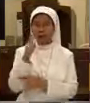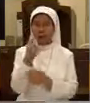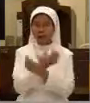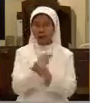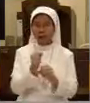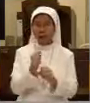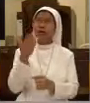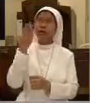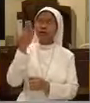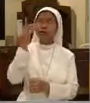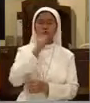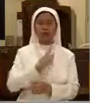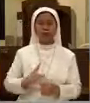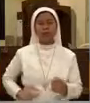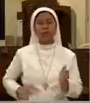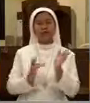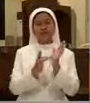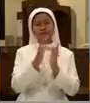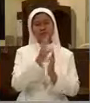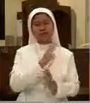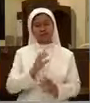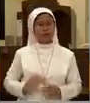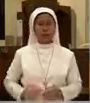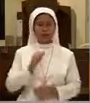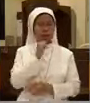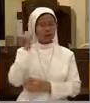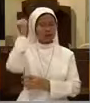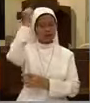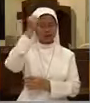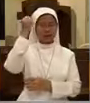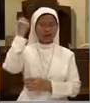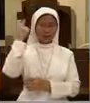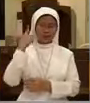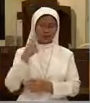Lord, Jesus Christ, not St. Paul.